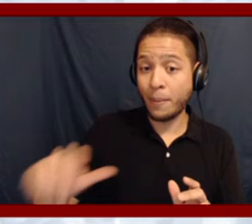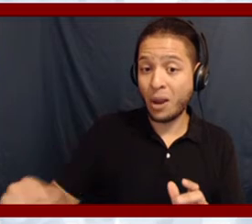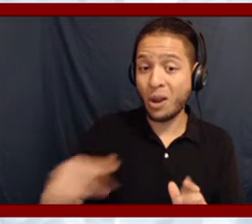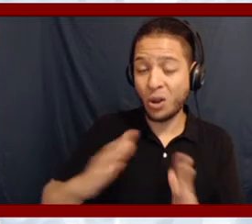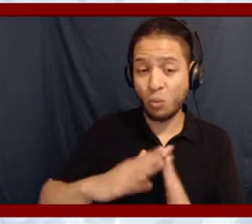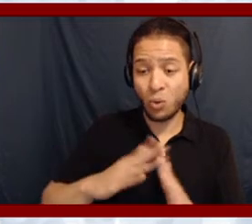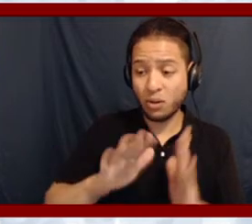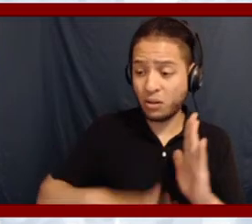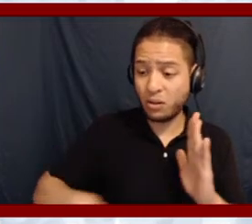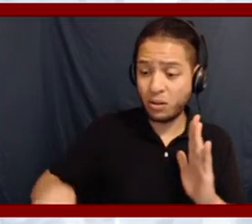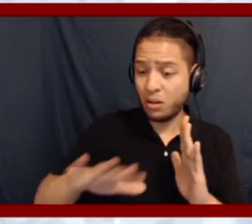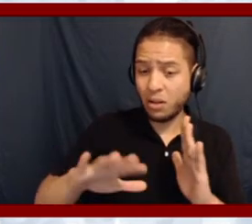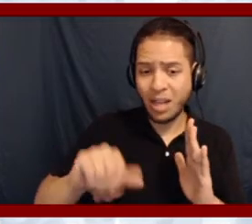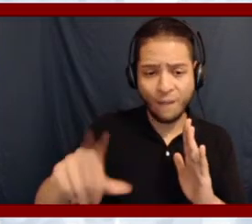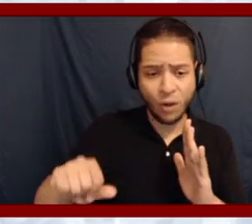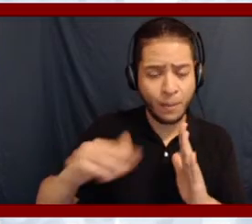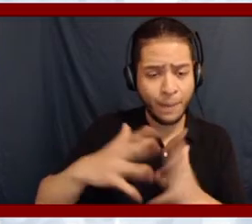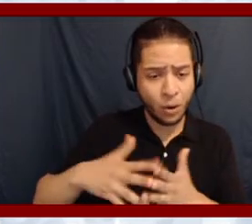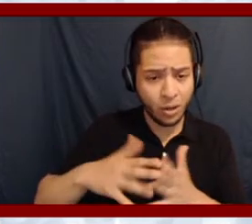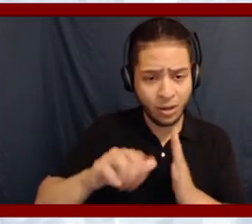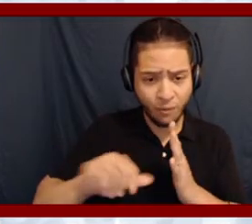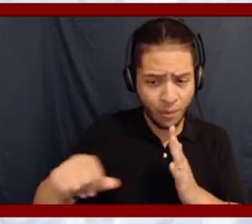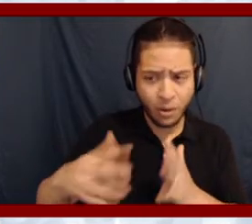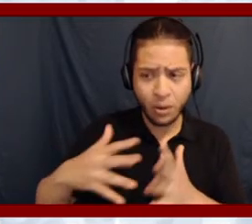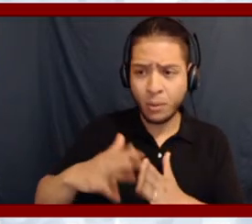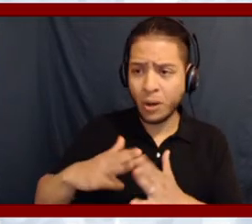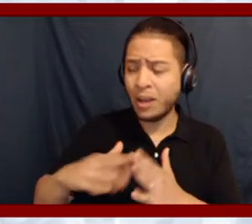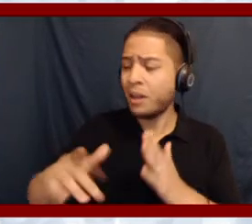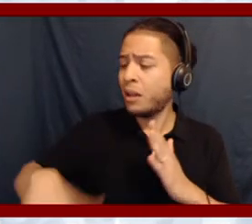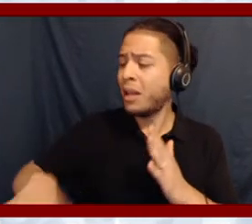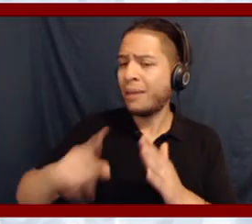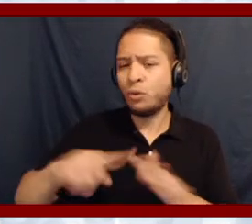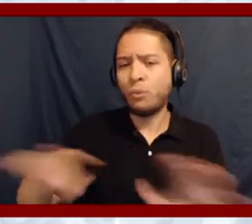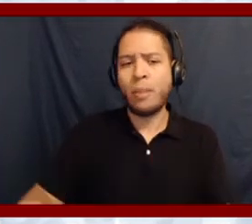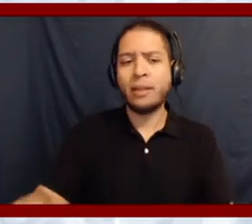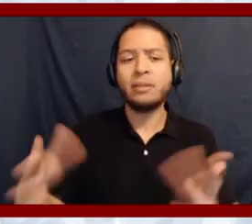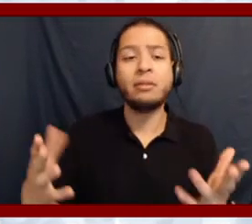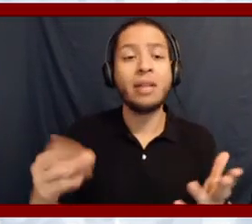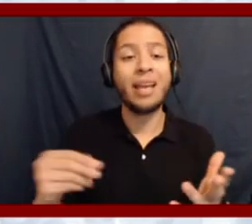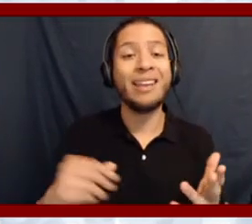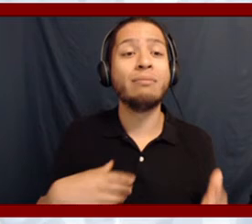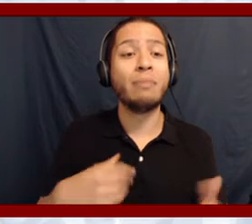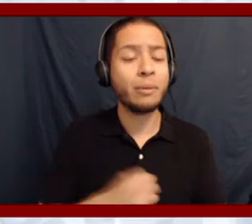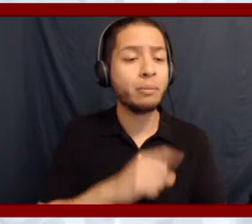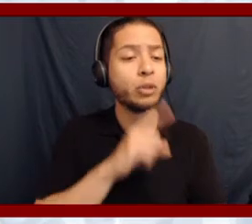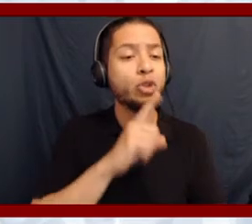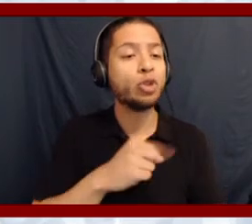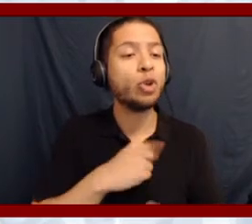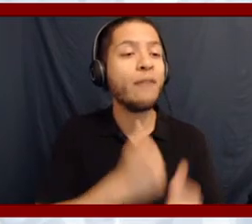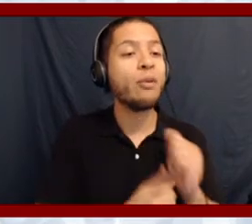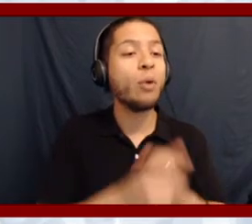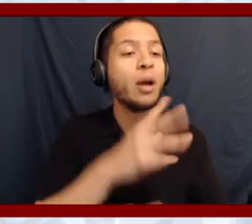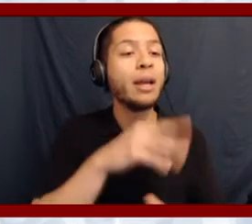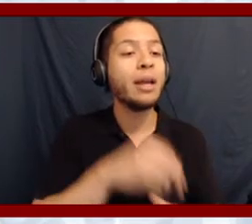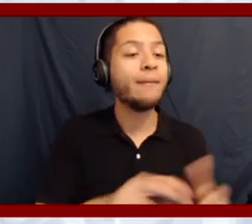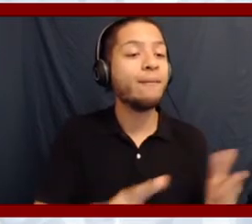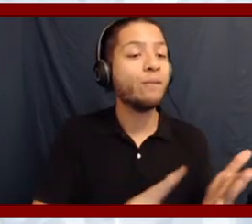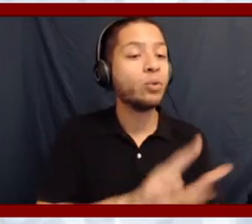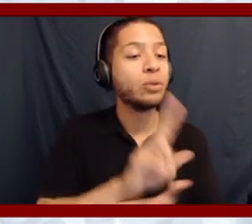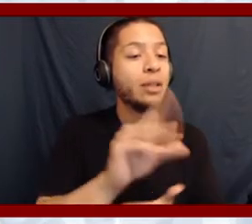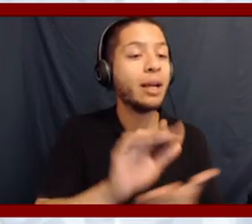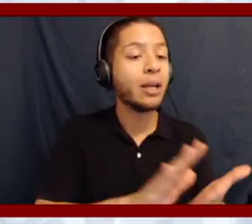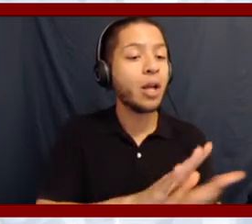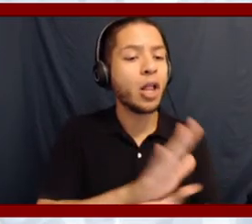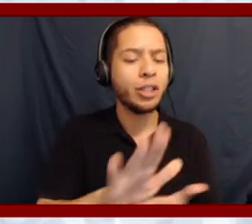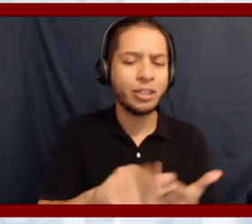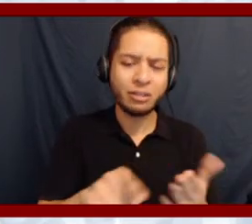get people at the level of the community, the universities and colleges, to be important leaders. You know,